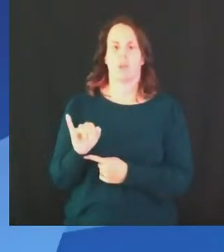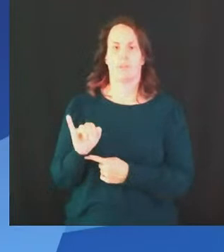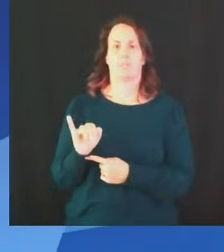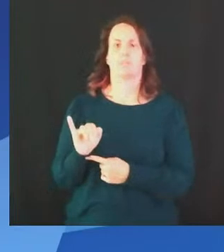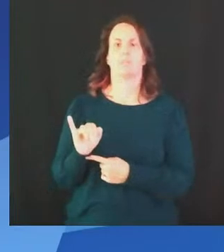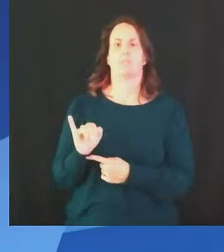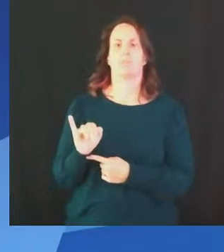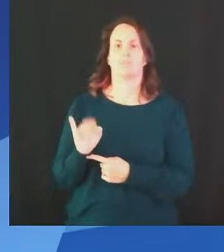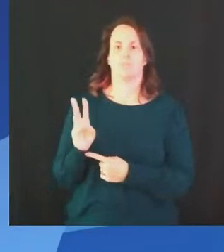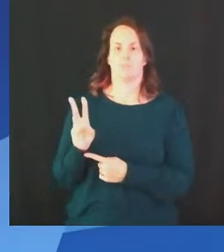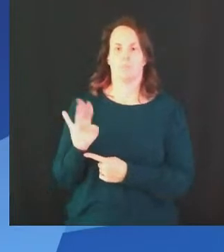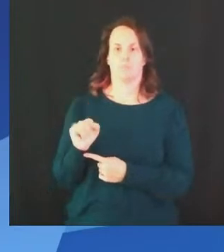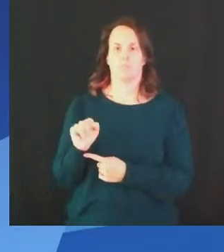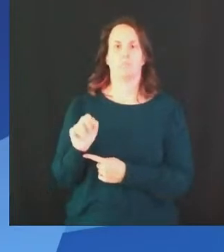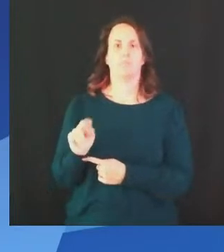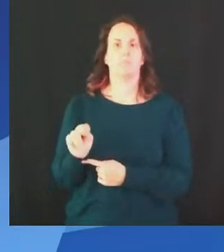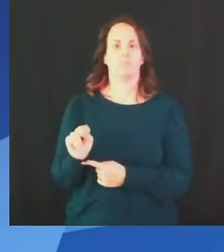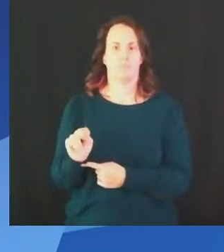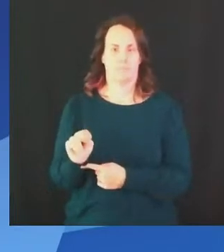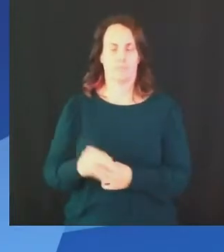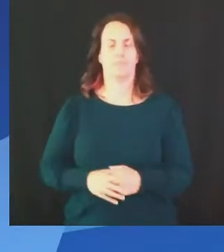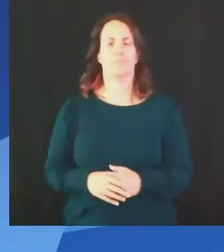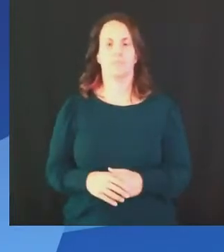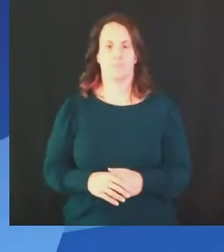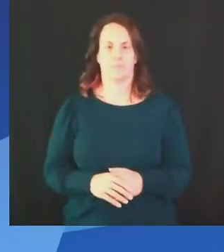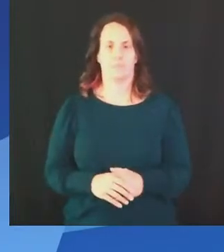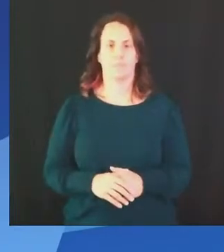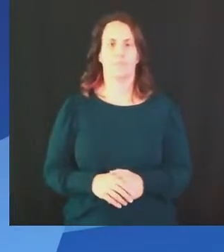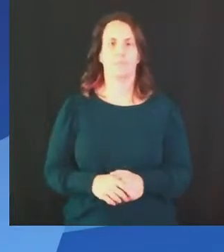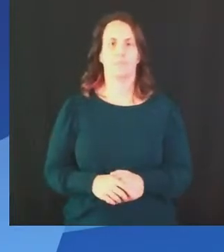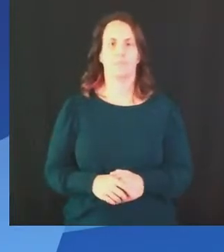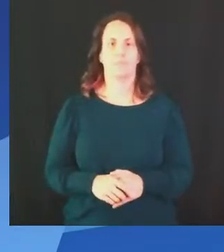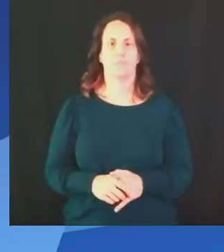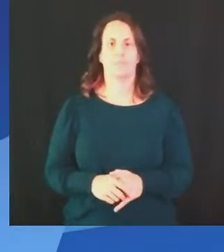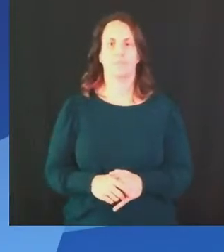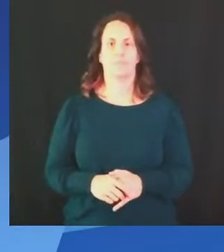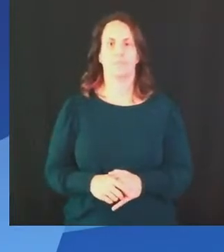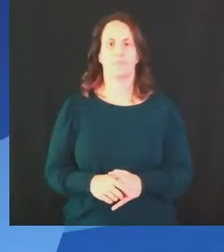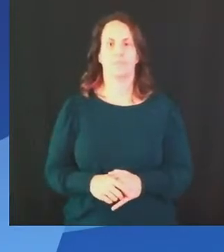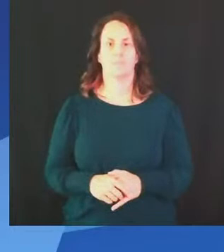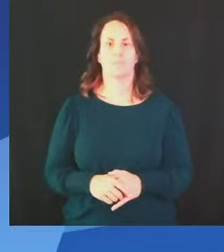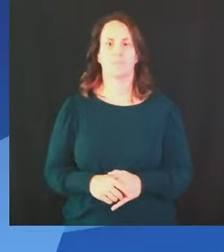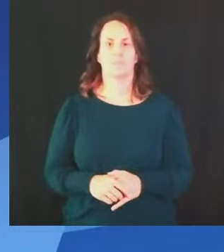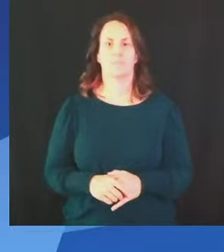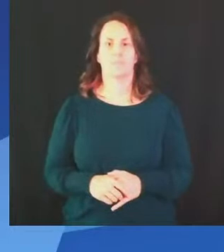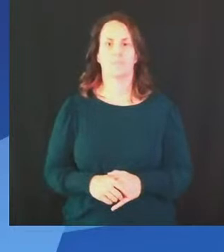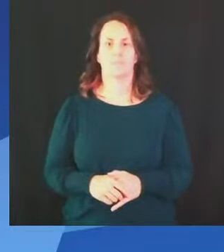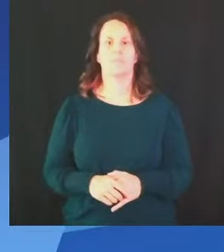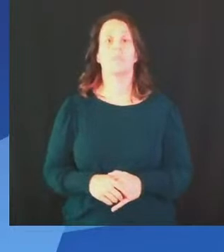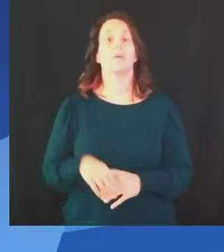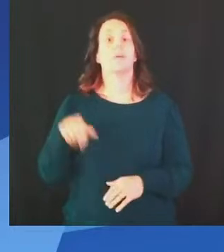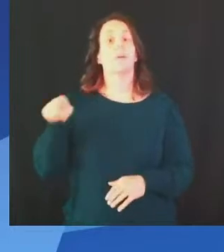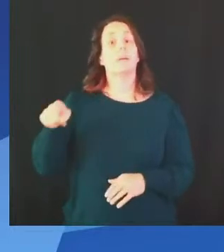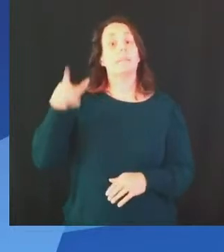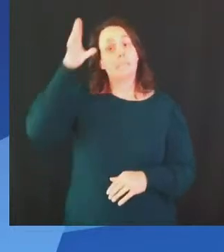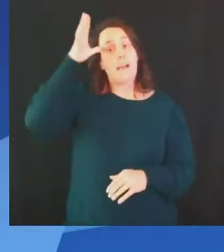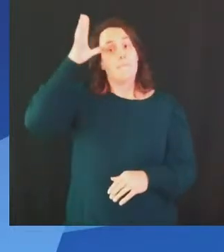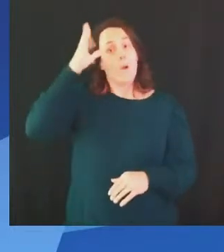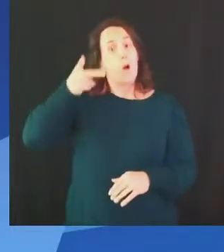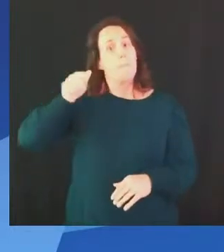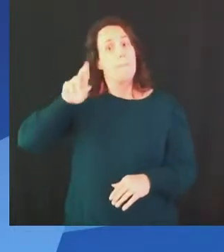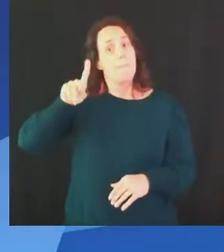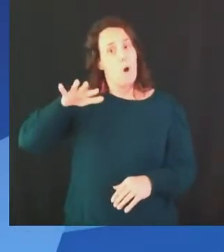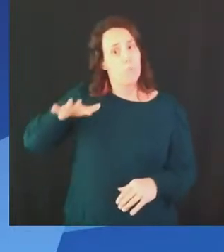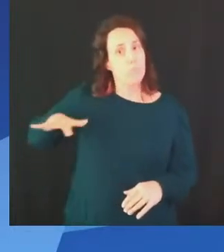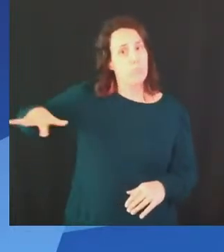How will the State Fair Park facility, it's been more than 5 months since it was set up. What is being done